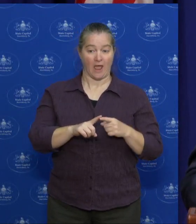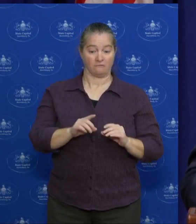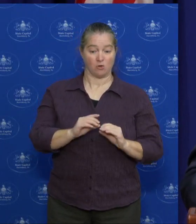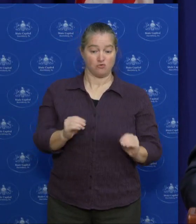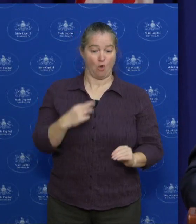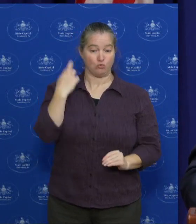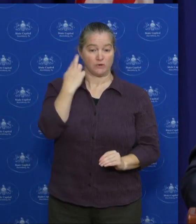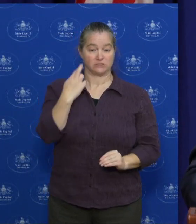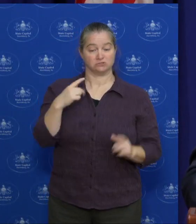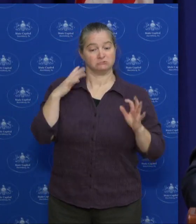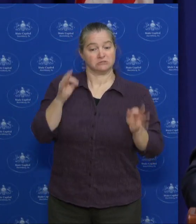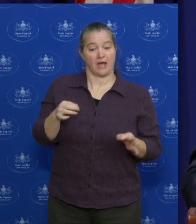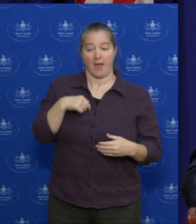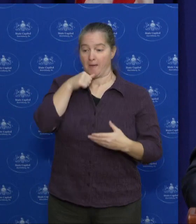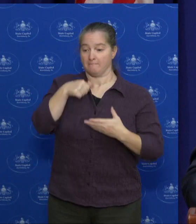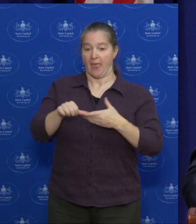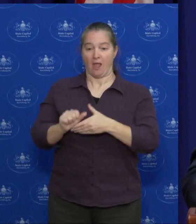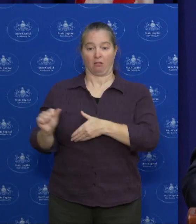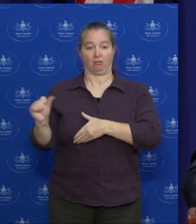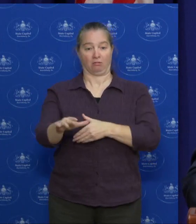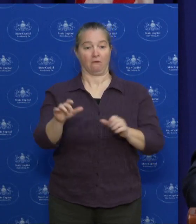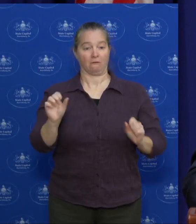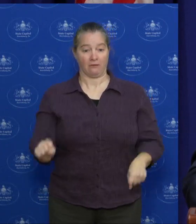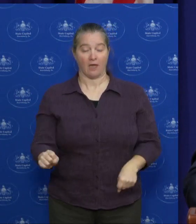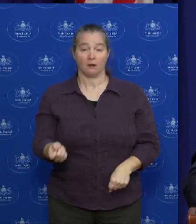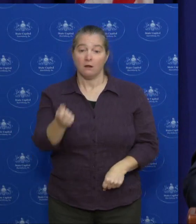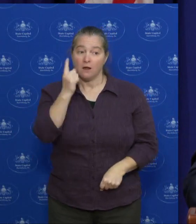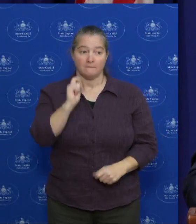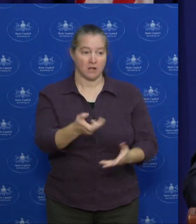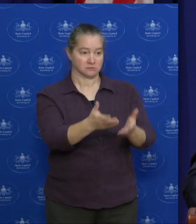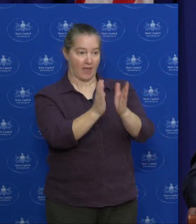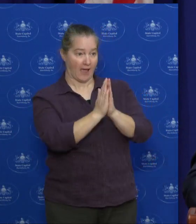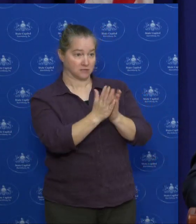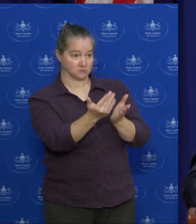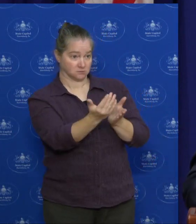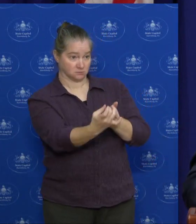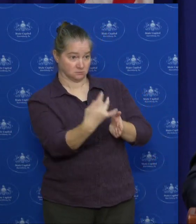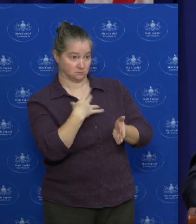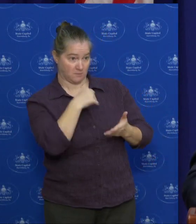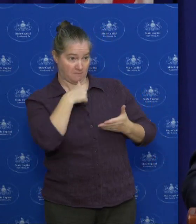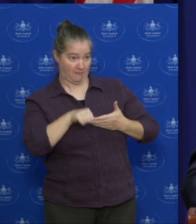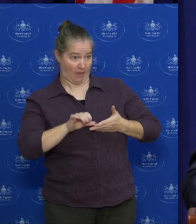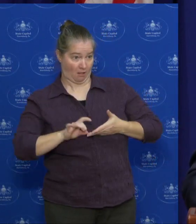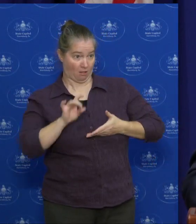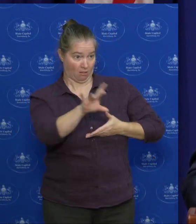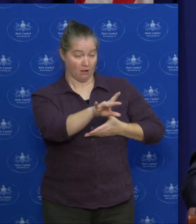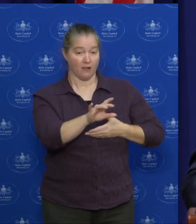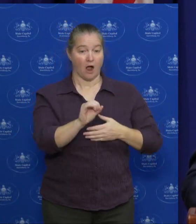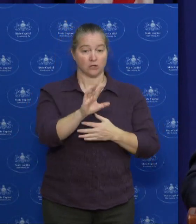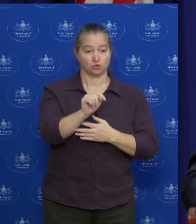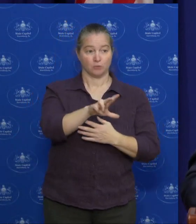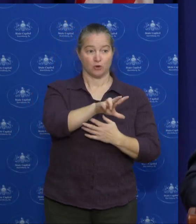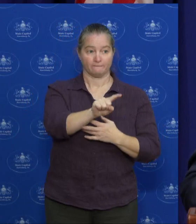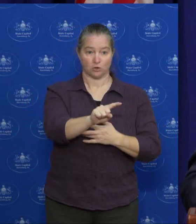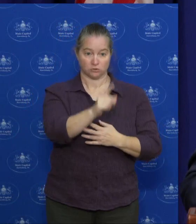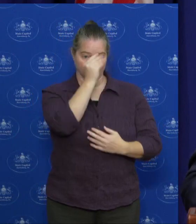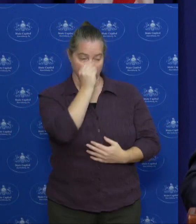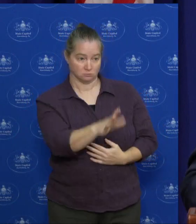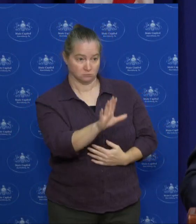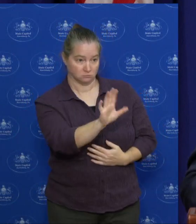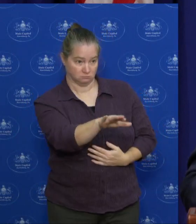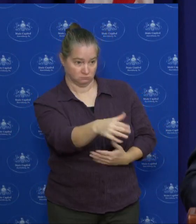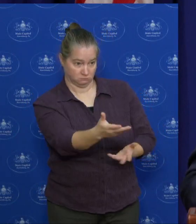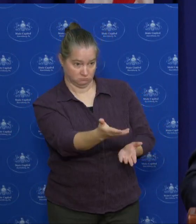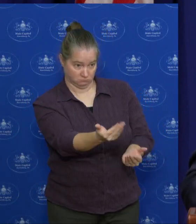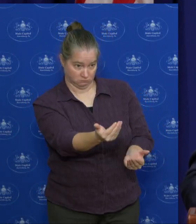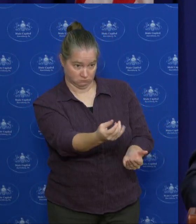ballot. The deadline to apply for a mail-in ballot is October 31st, but it is important to apply